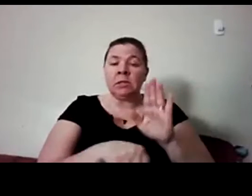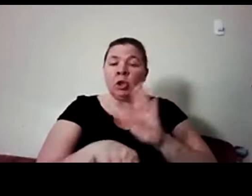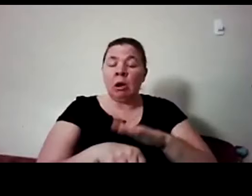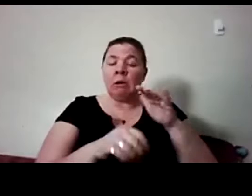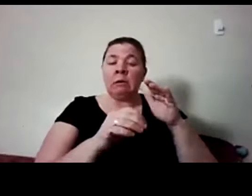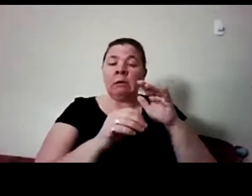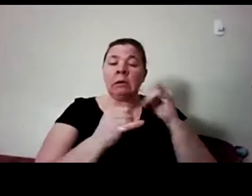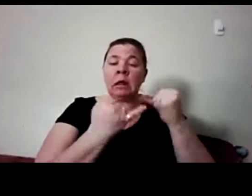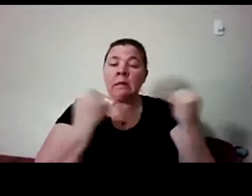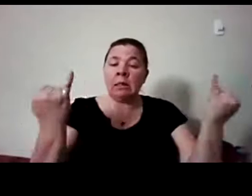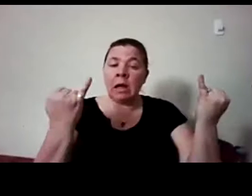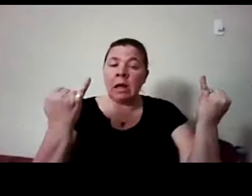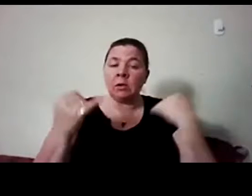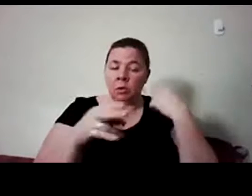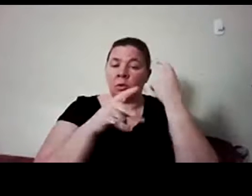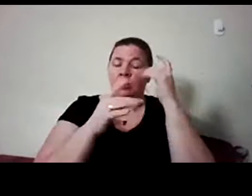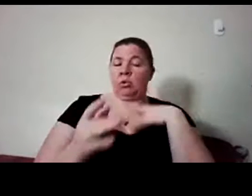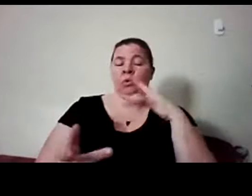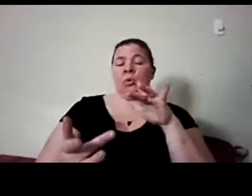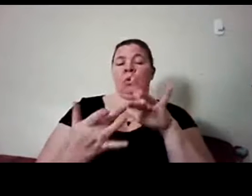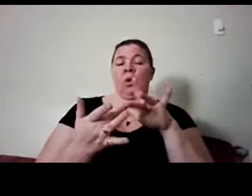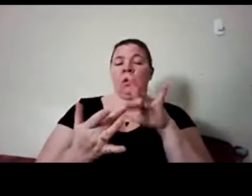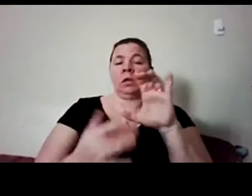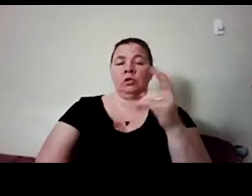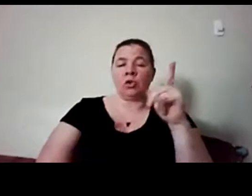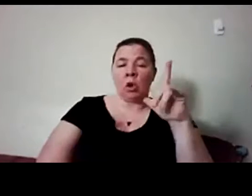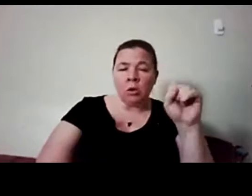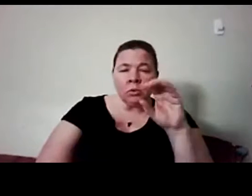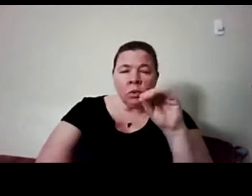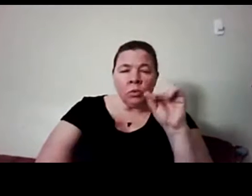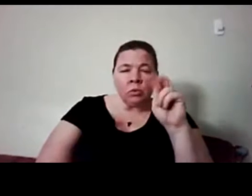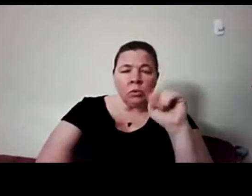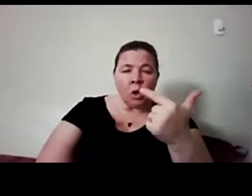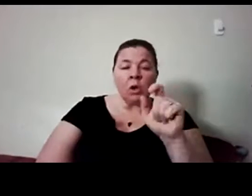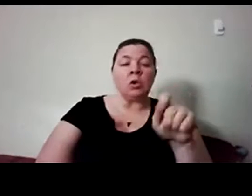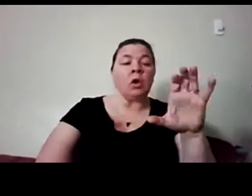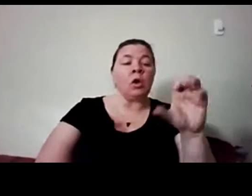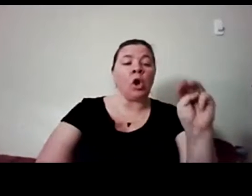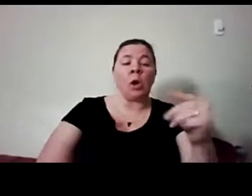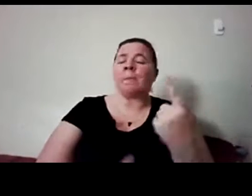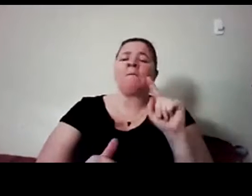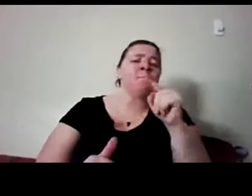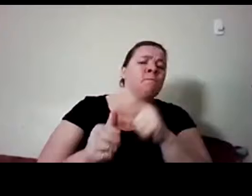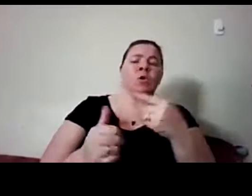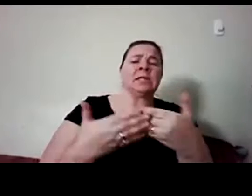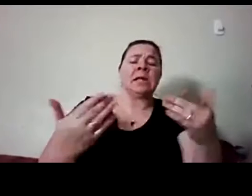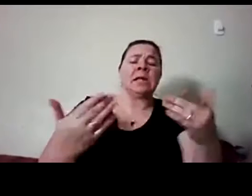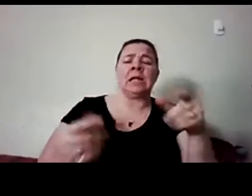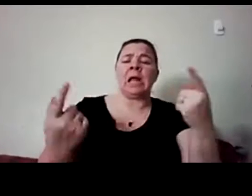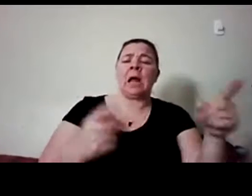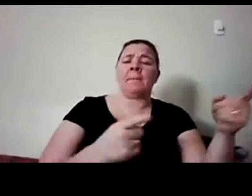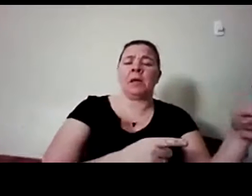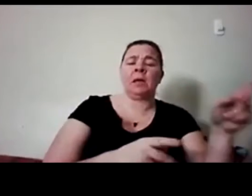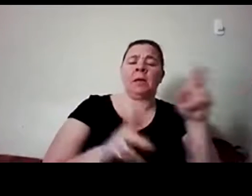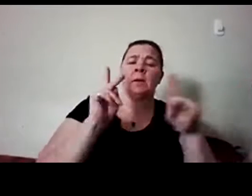that charlesoson.com, doesn't matter what it is that you sell. The first thing that needs to happen, people need to go there